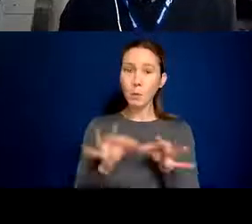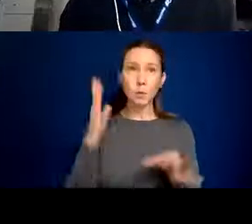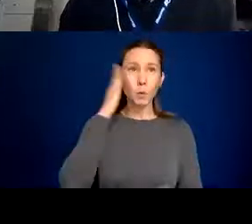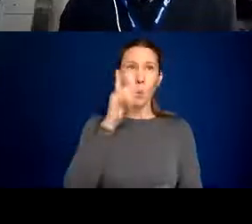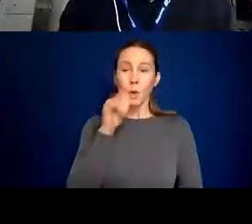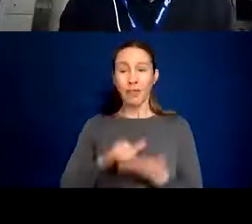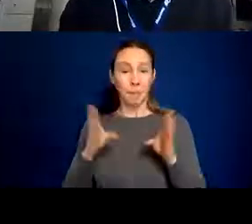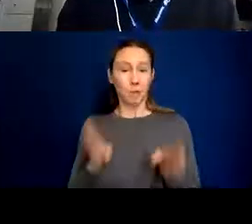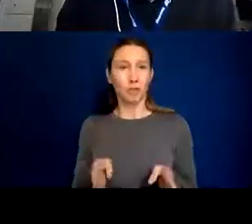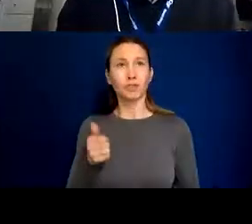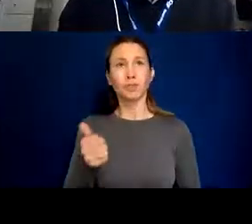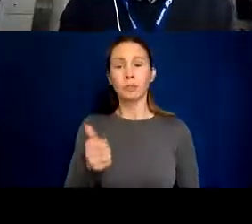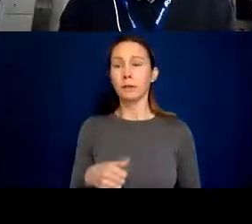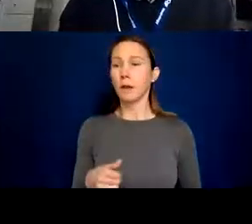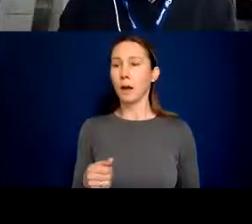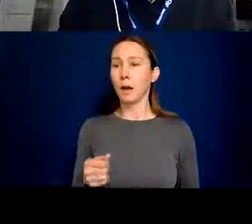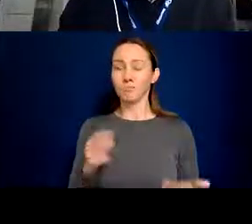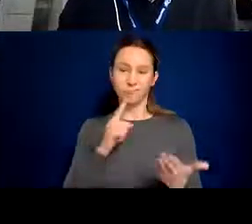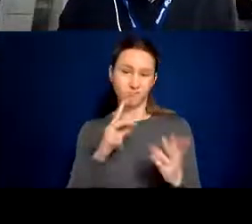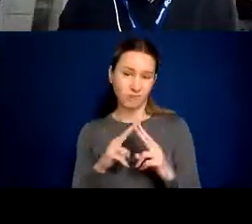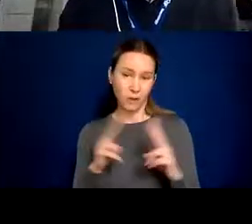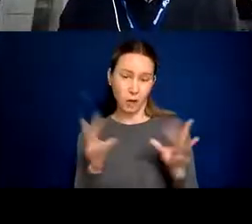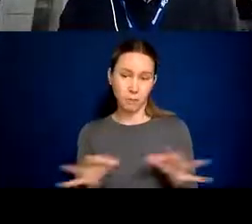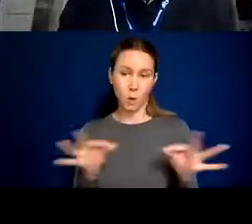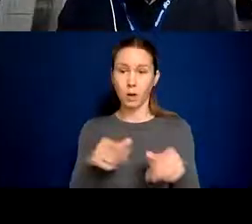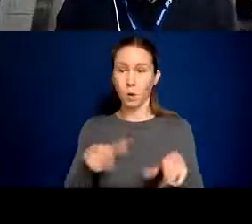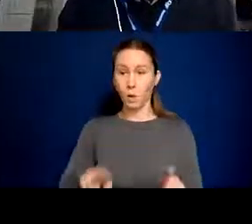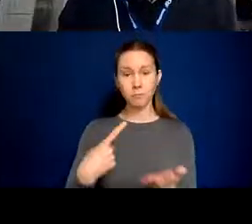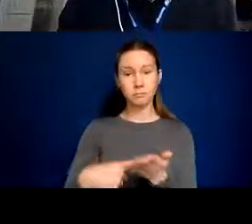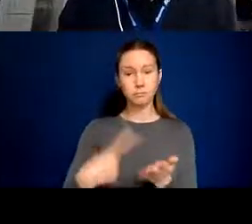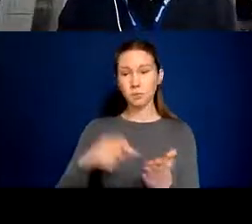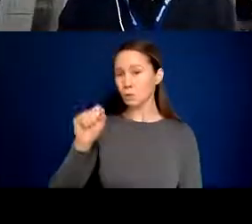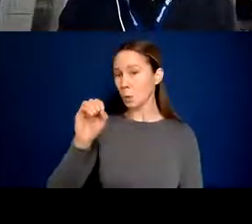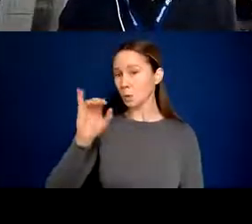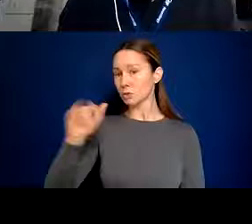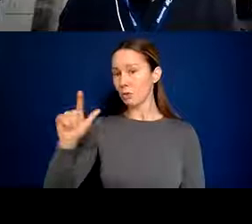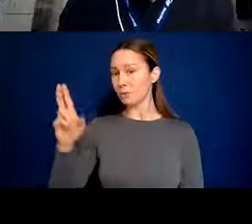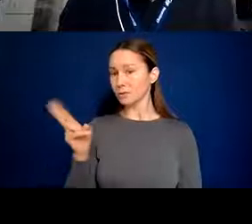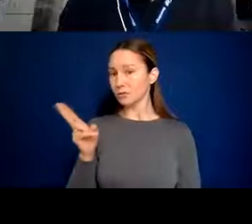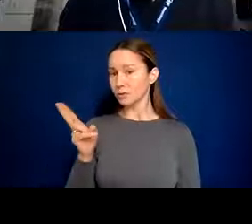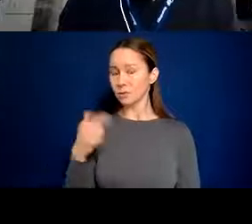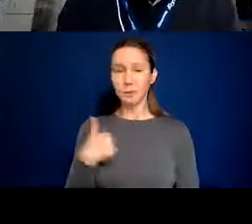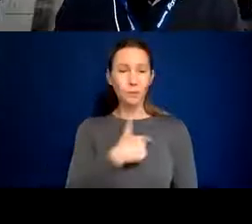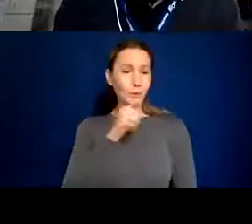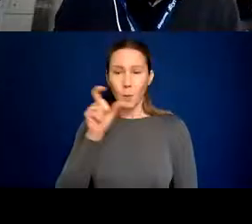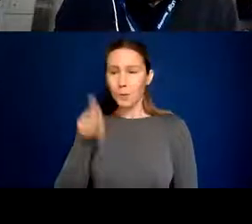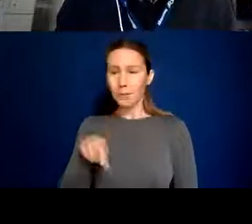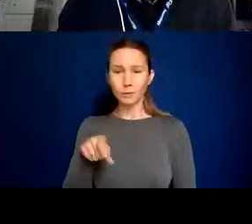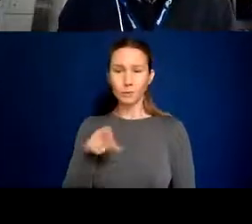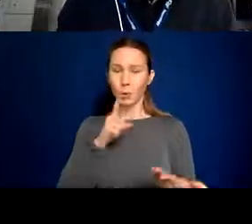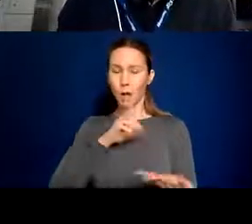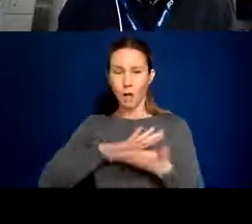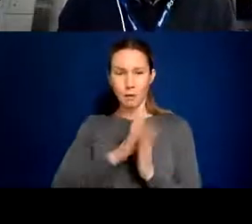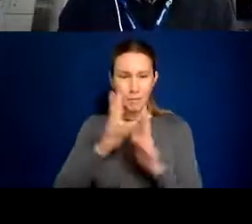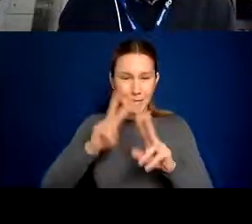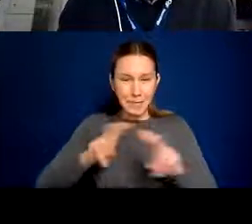is. This is very important when we talk about the social history. We don't necessarily need to become Freud around our patients,